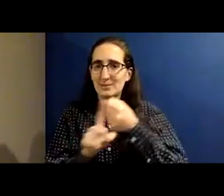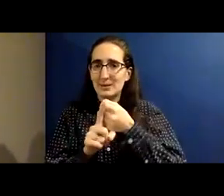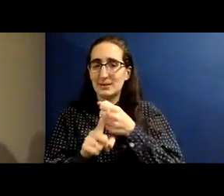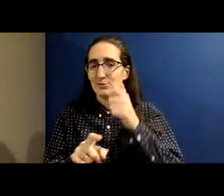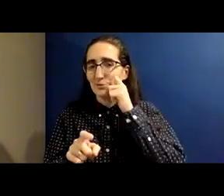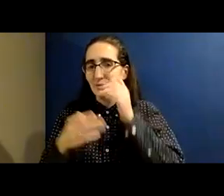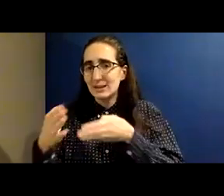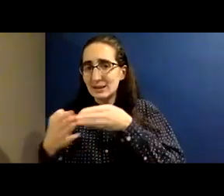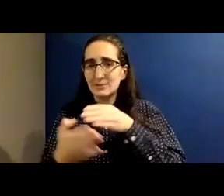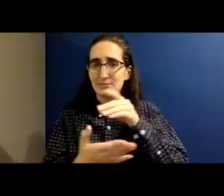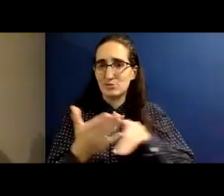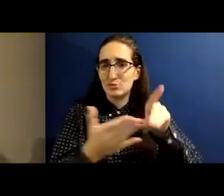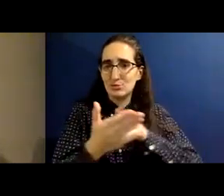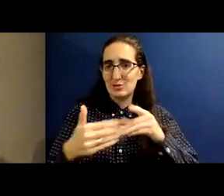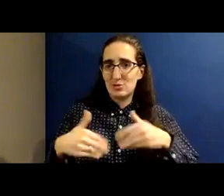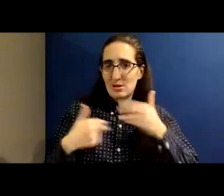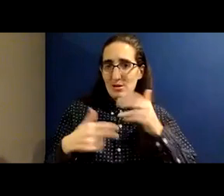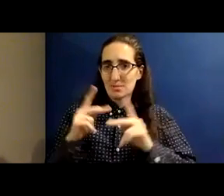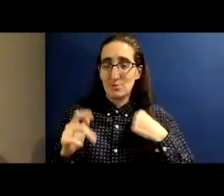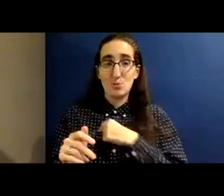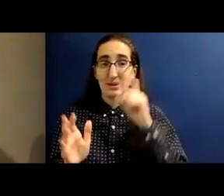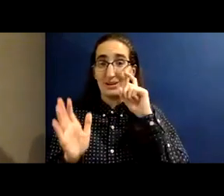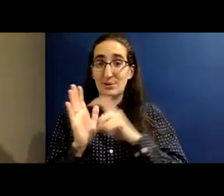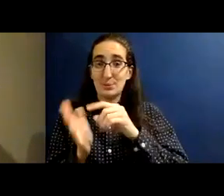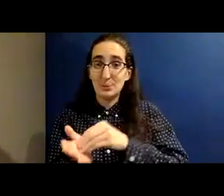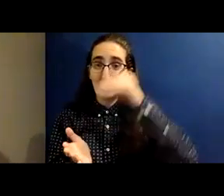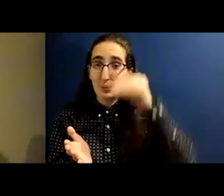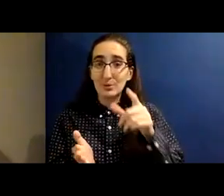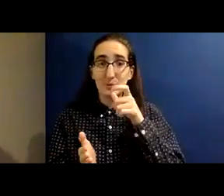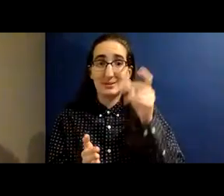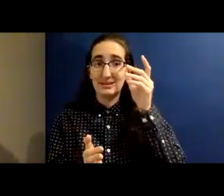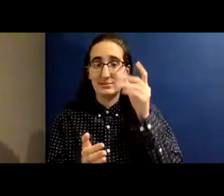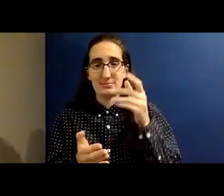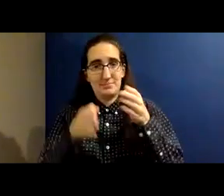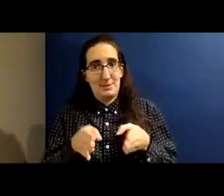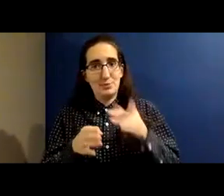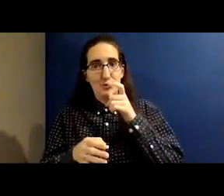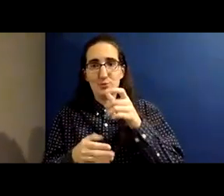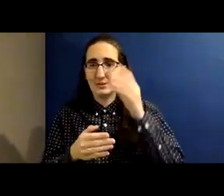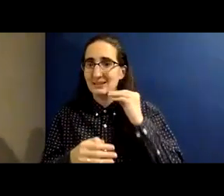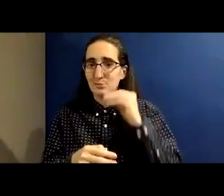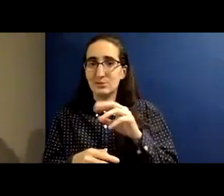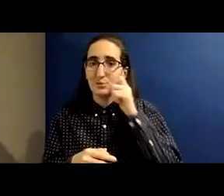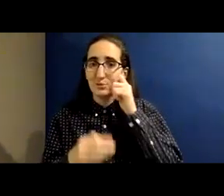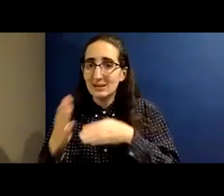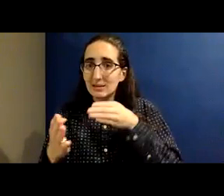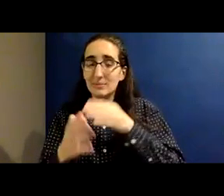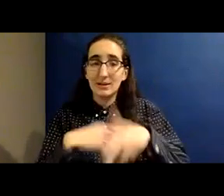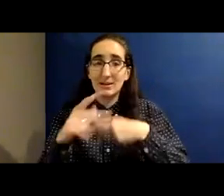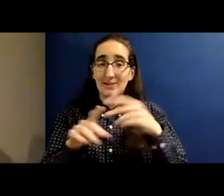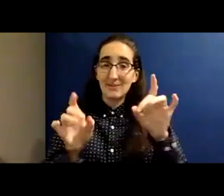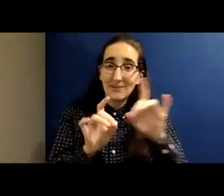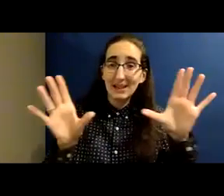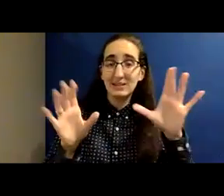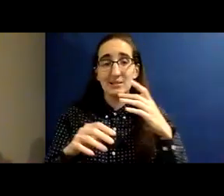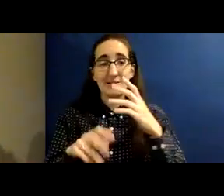young people. And we see that people who experience racism, people who experience forms of violence, people who experience